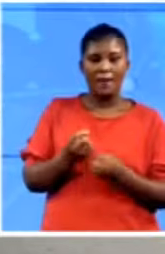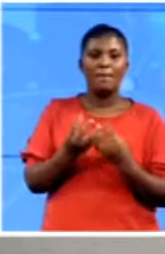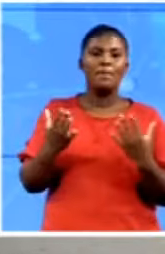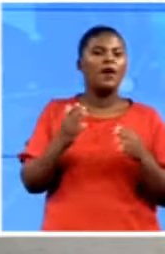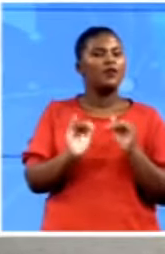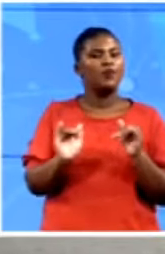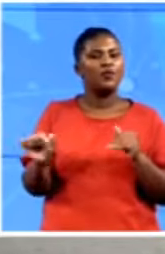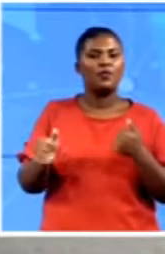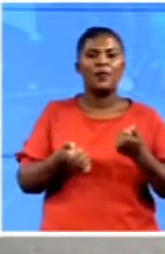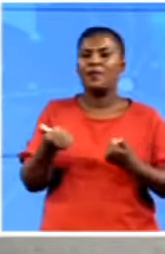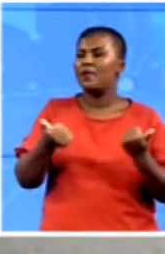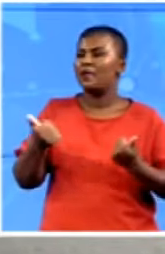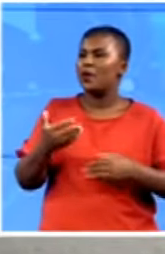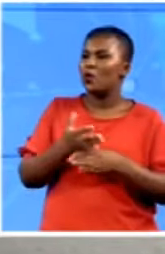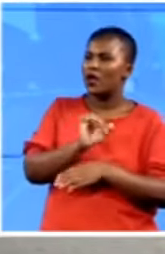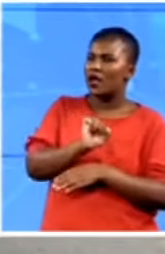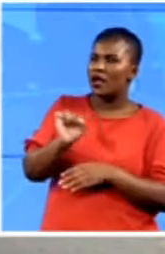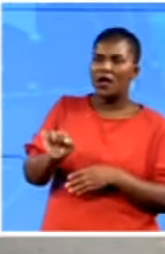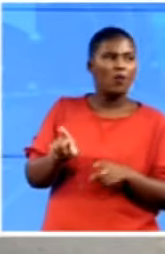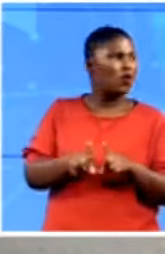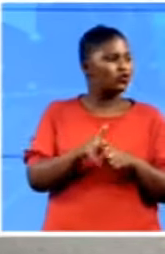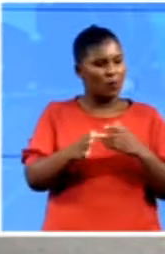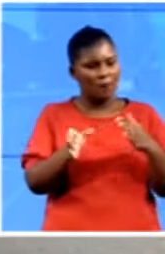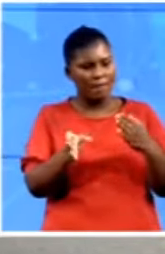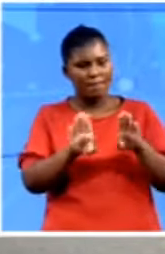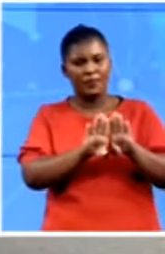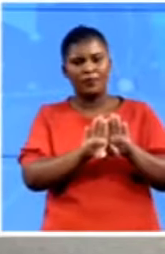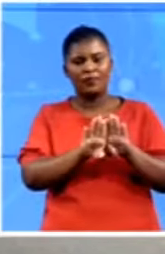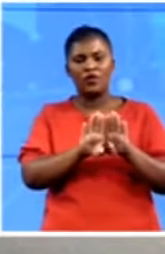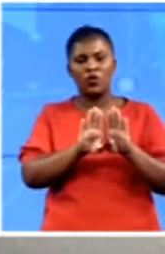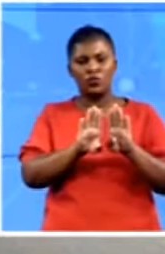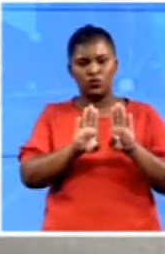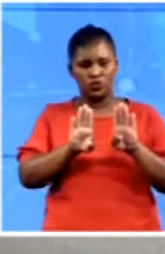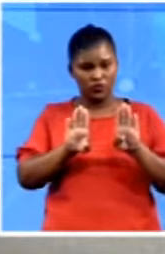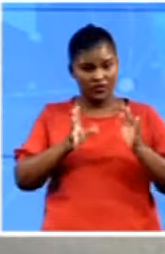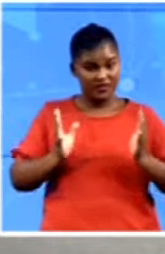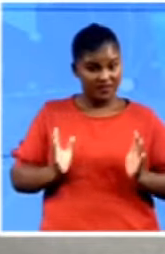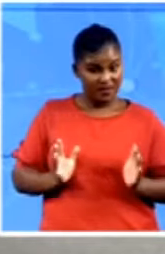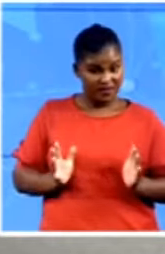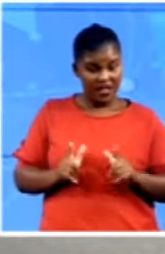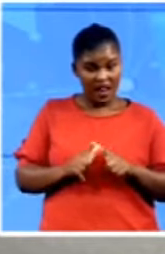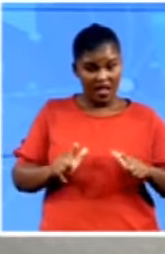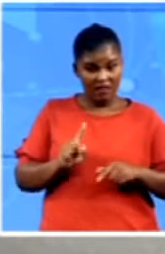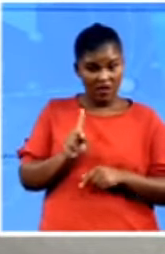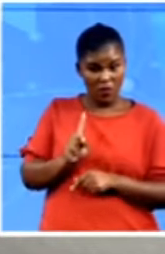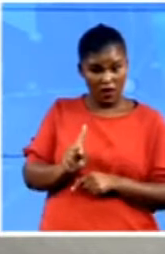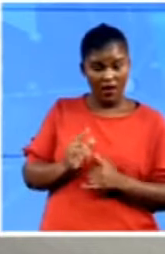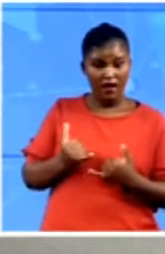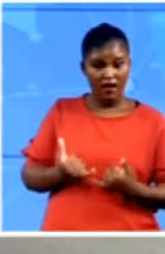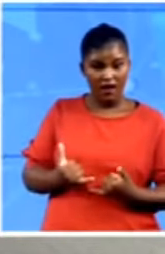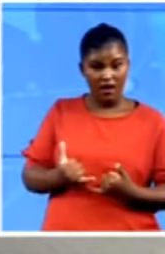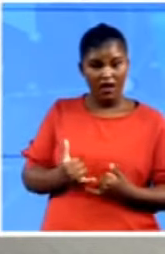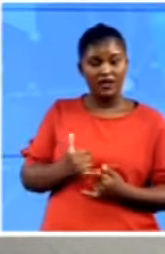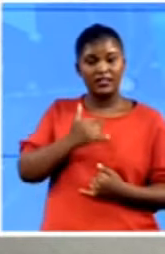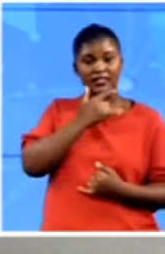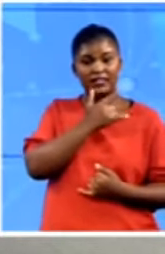with the lockdown level restrictions, of course, having been eased, of course, this way back in December already, there's really going to be